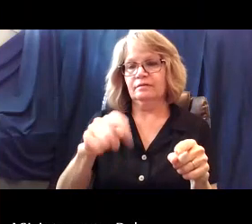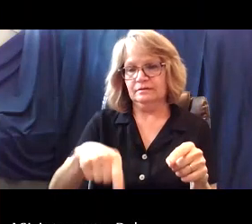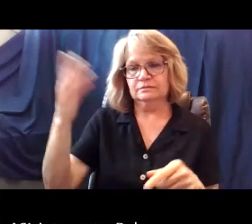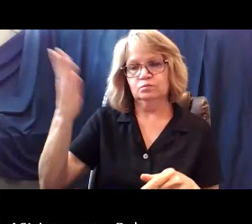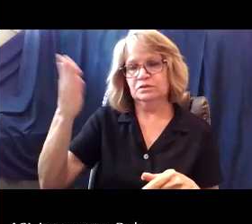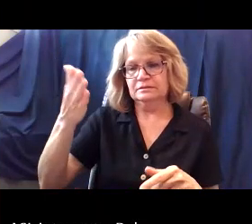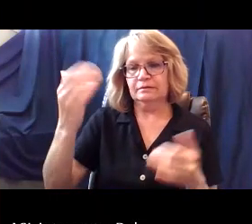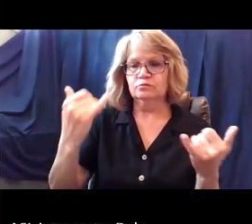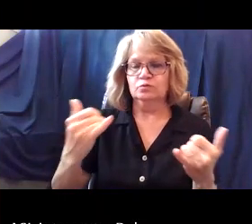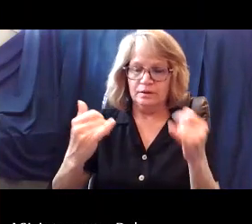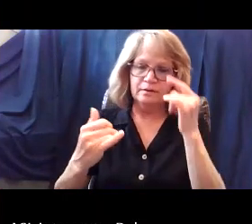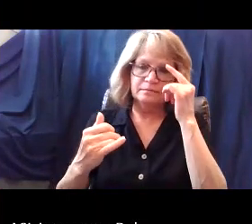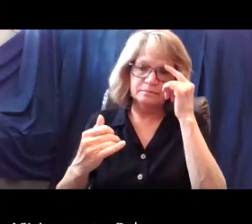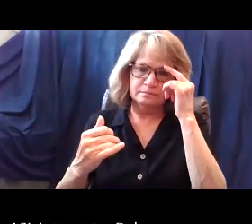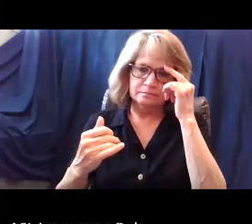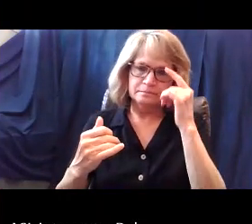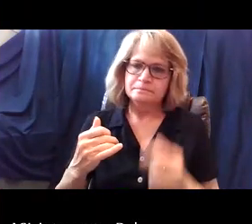presentation today.